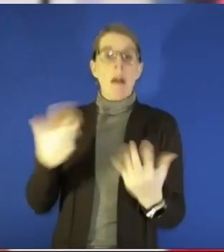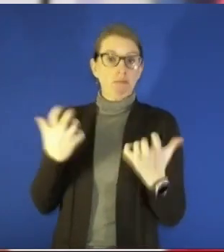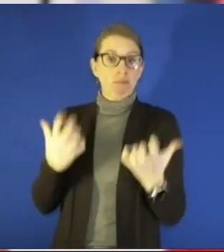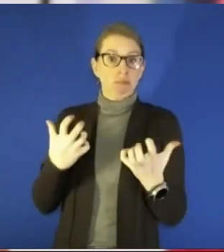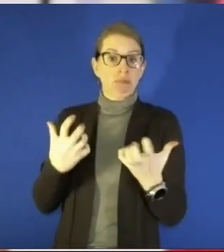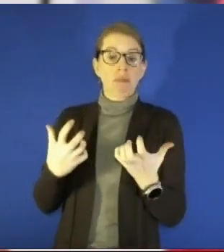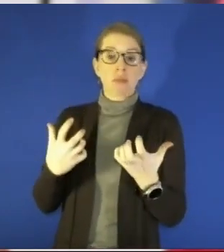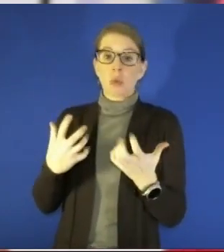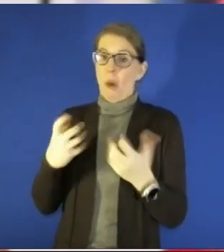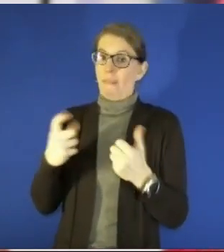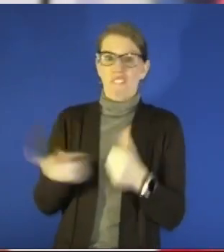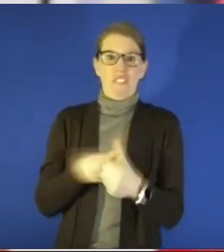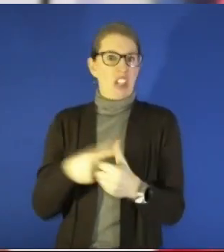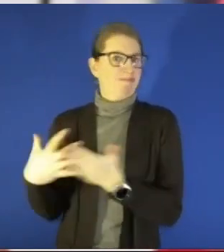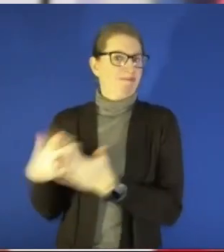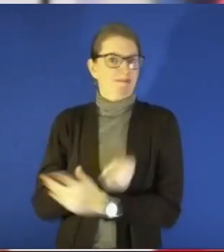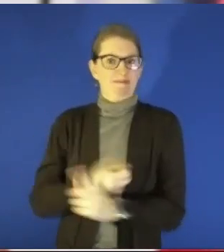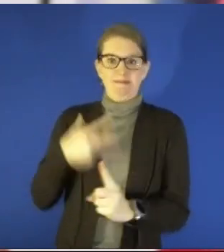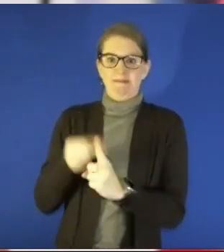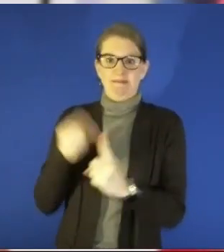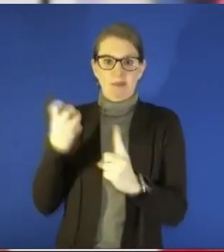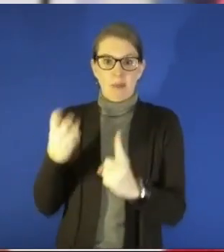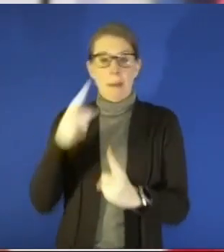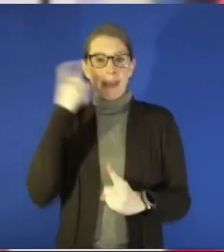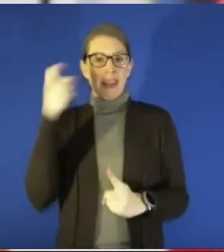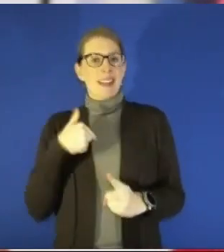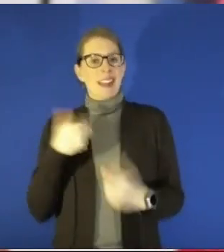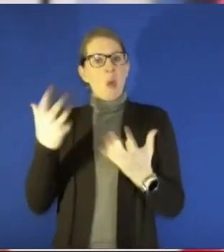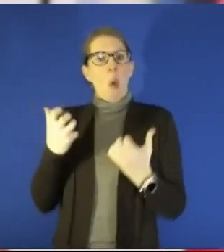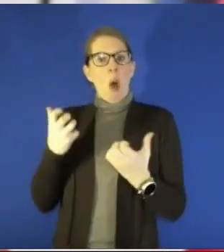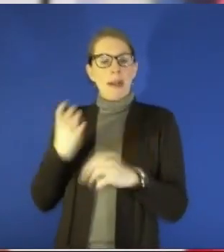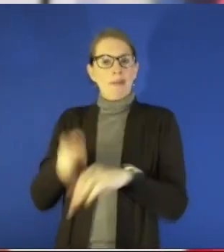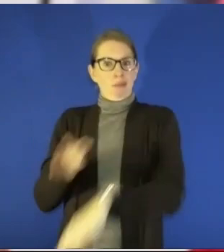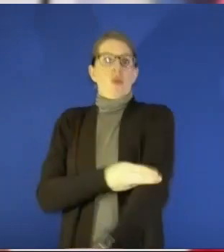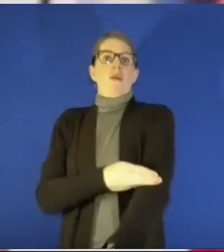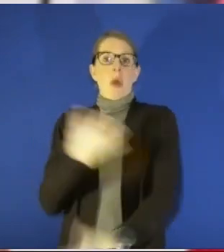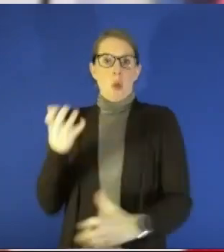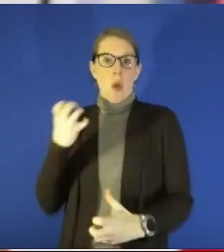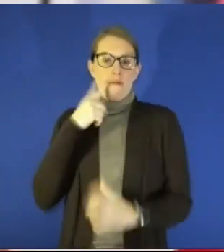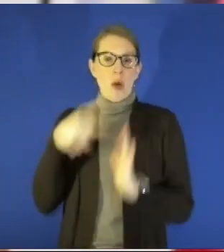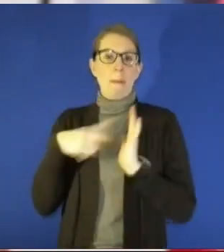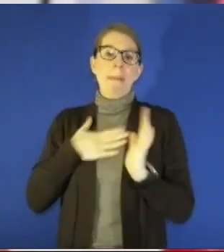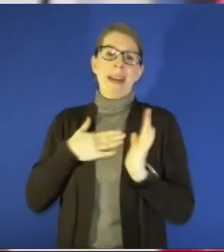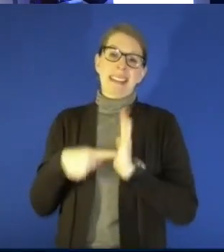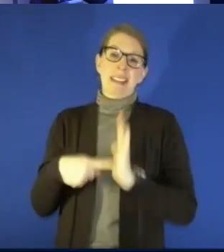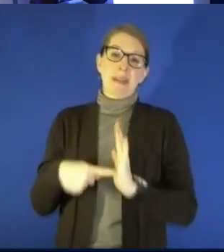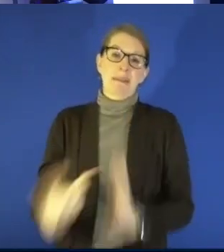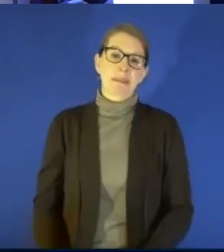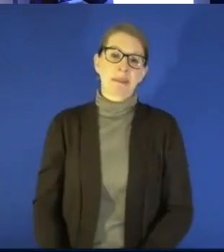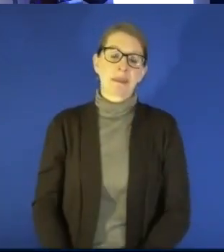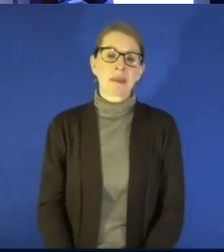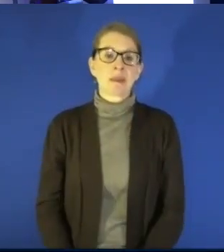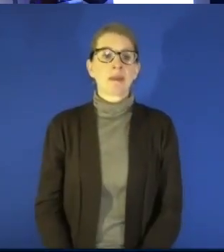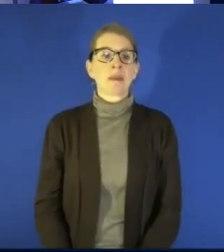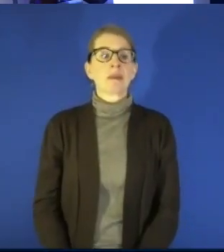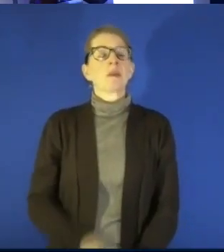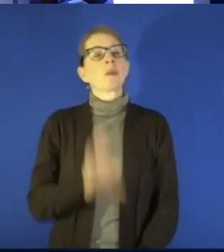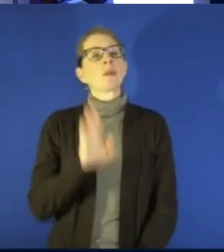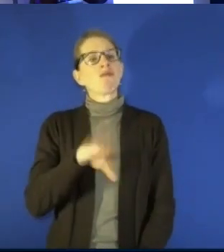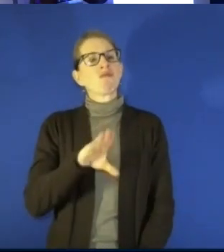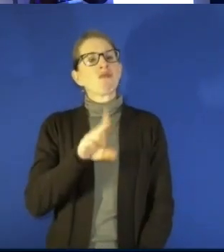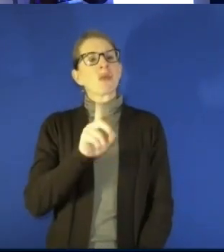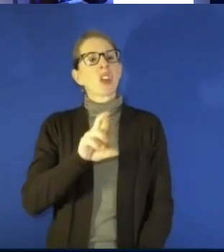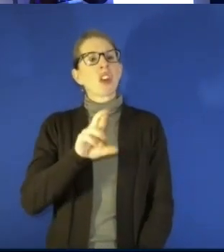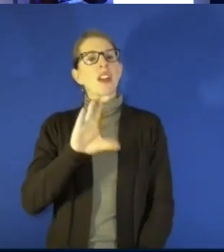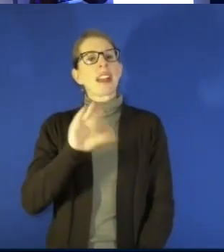one of the first because I wanted that improvement in my symptoms. So, Dr. Castro, would someone like Stephanie